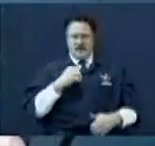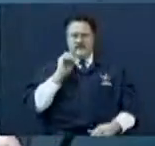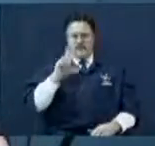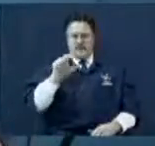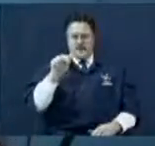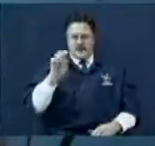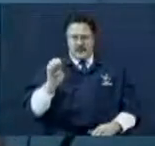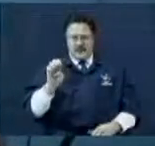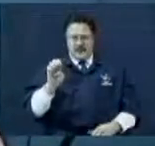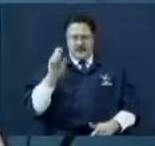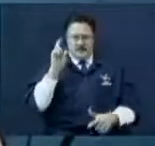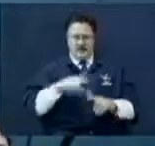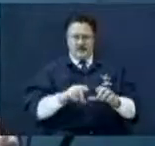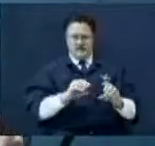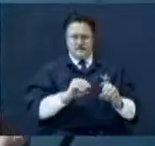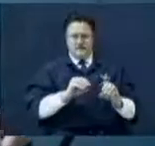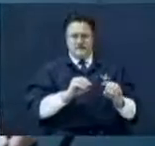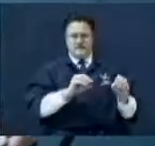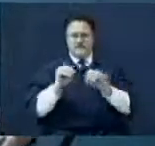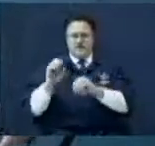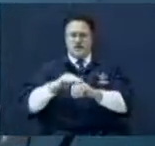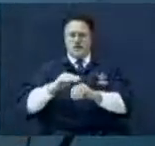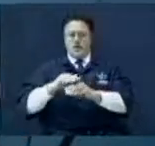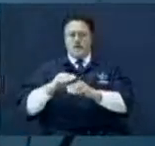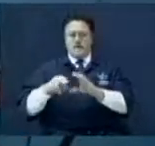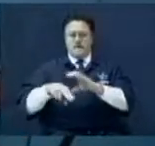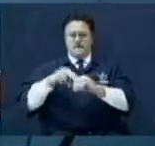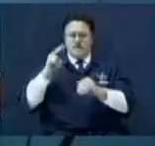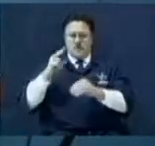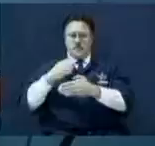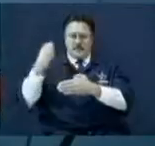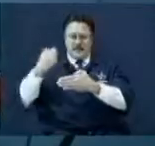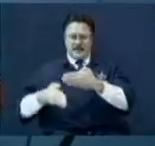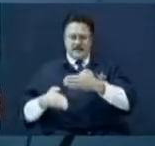You got to put an anchor. can't put it on both ends. I'm just giving y'all the law.